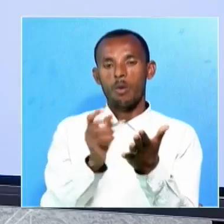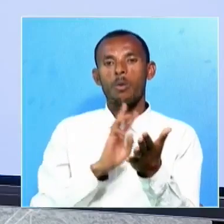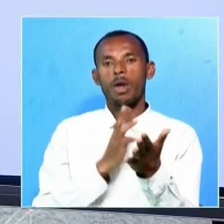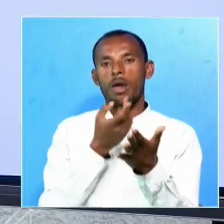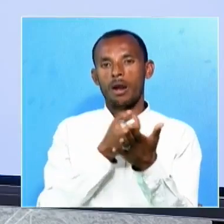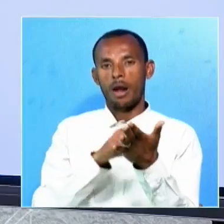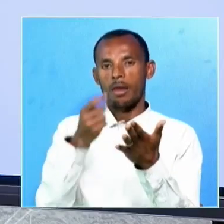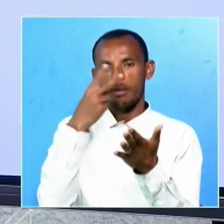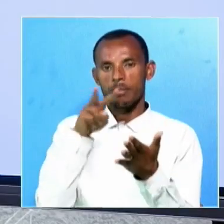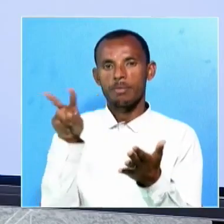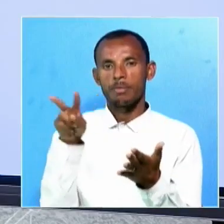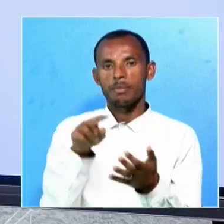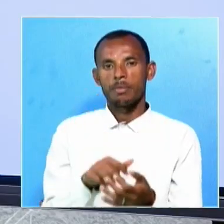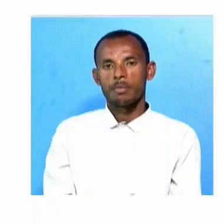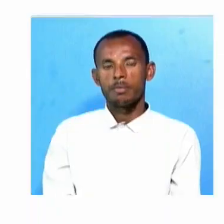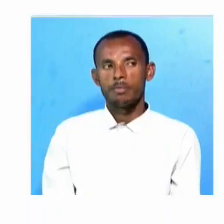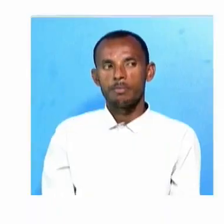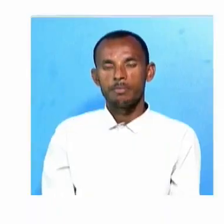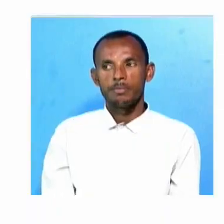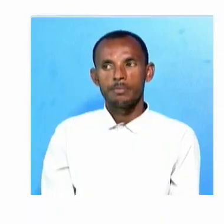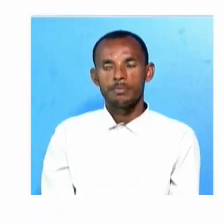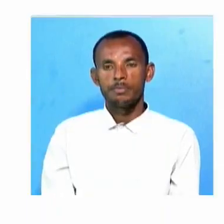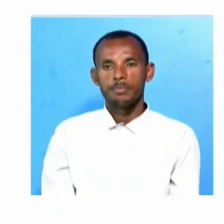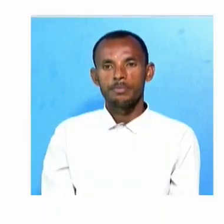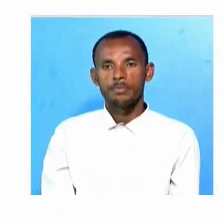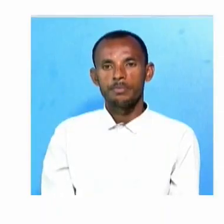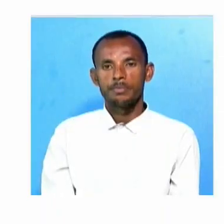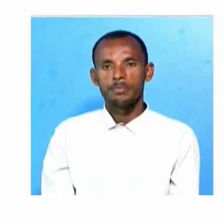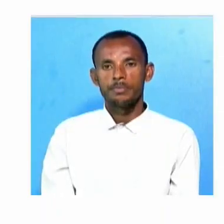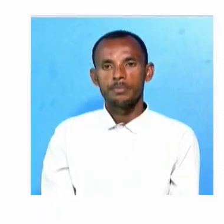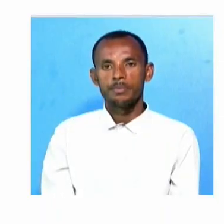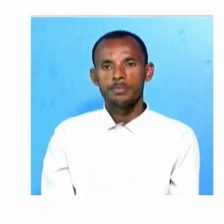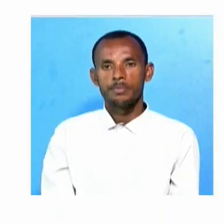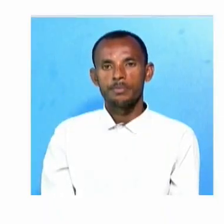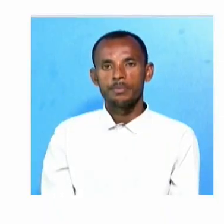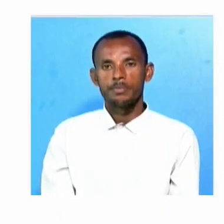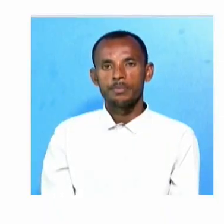A is subset of B, symbolically written as